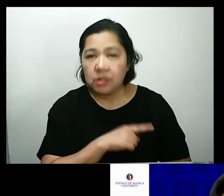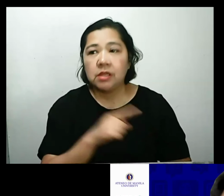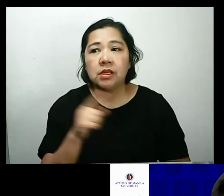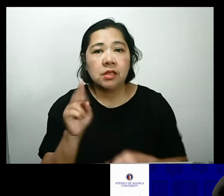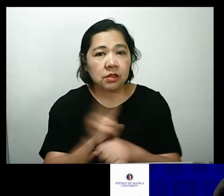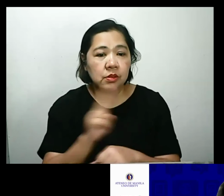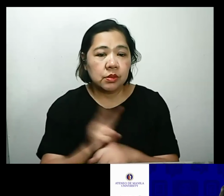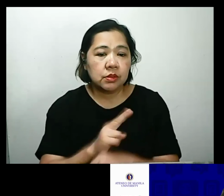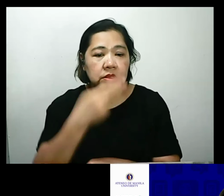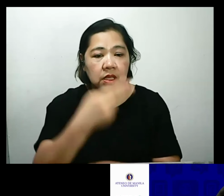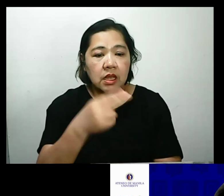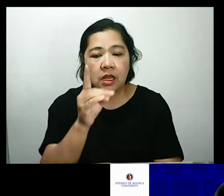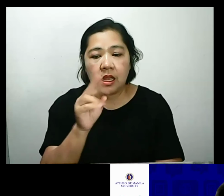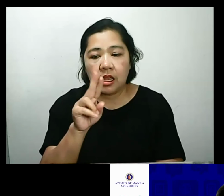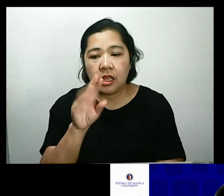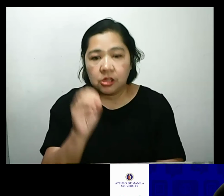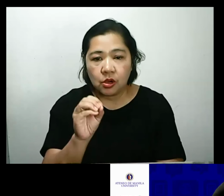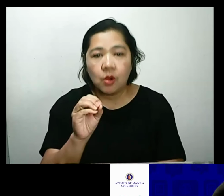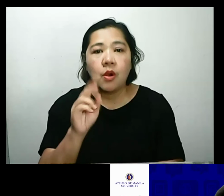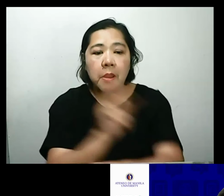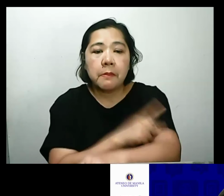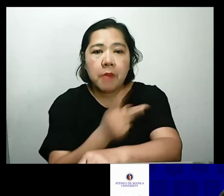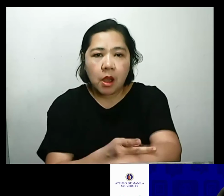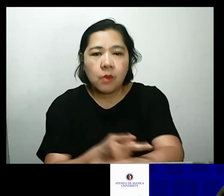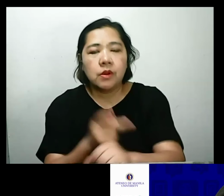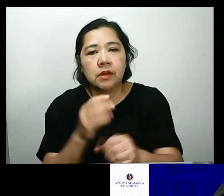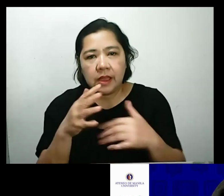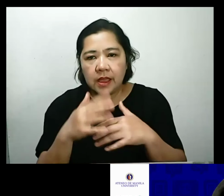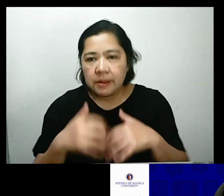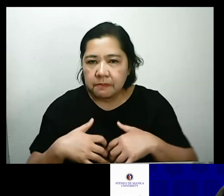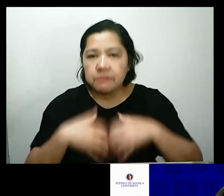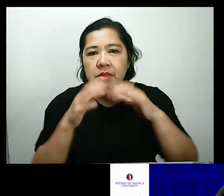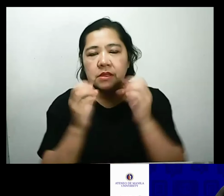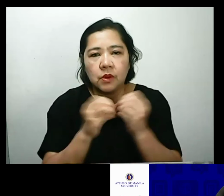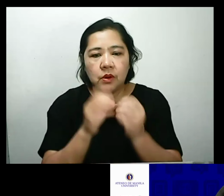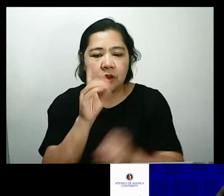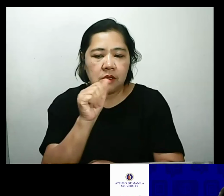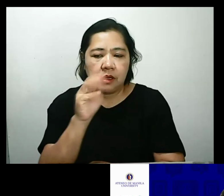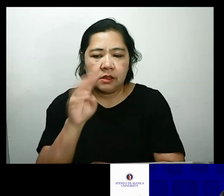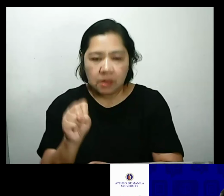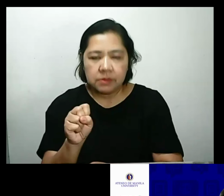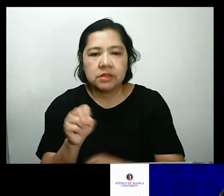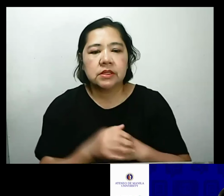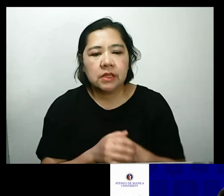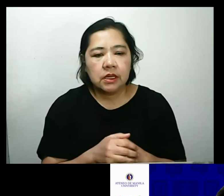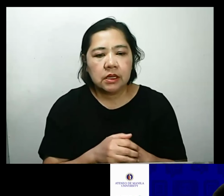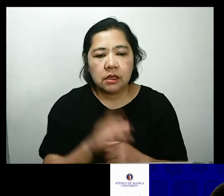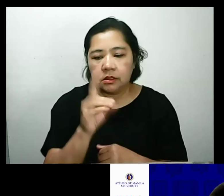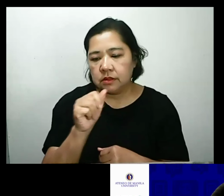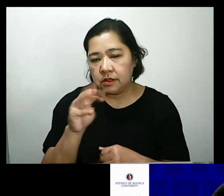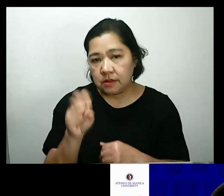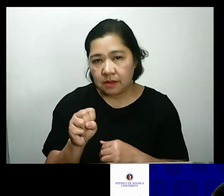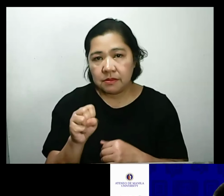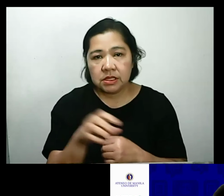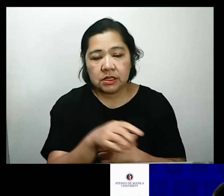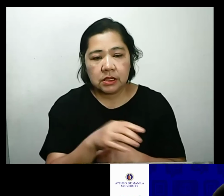dams? But another issue is the IPs or the indigenous peoples. And then on a dam, perhaps a floating